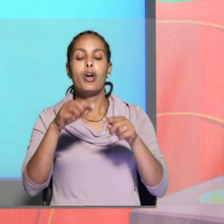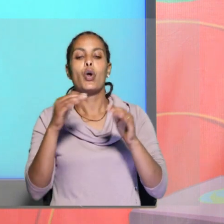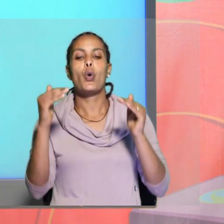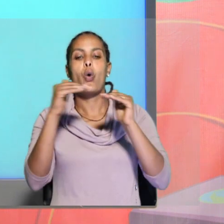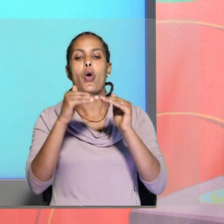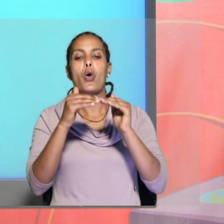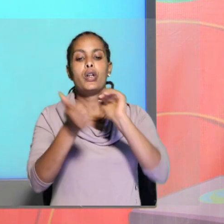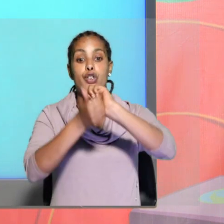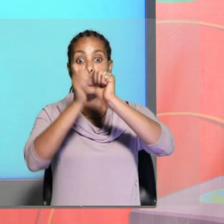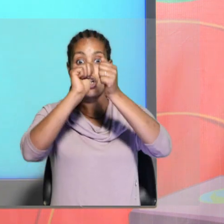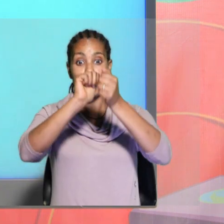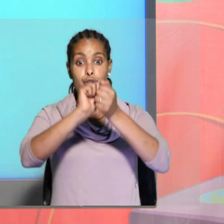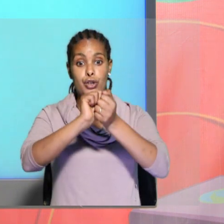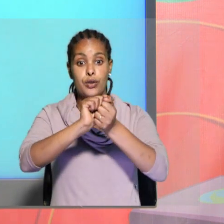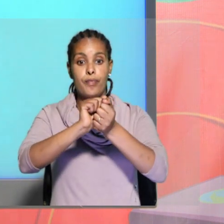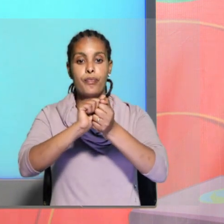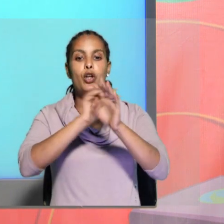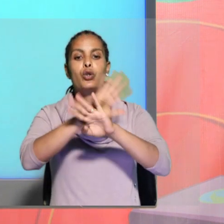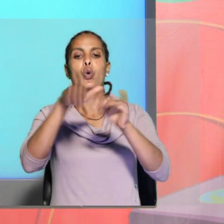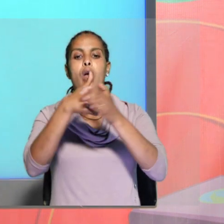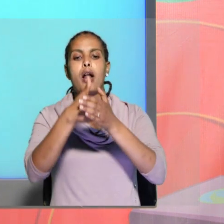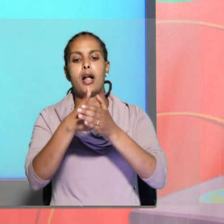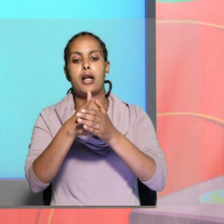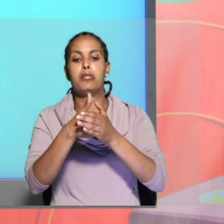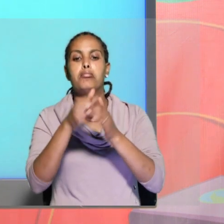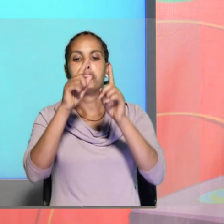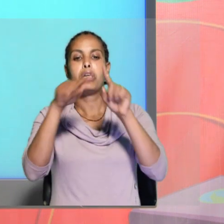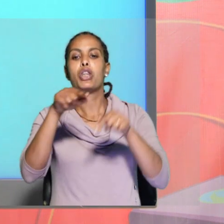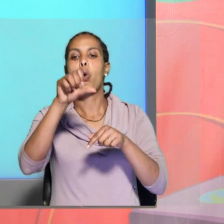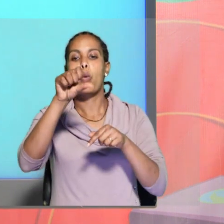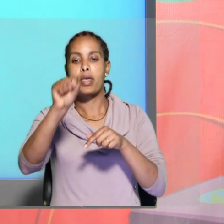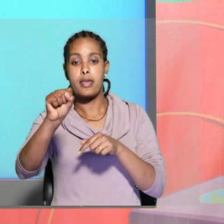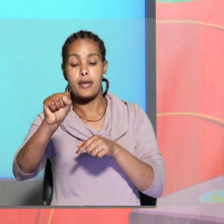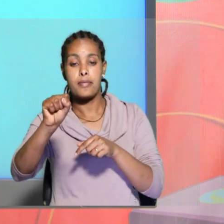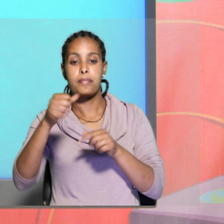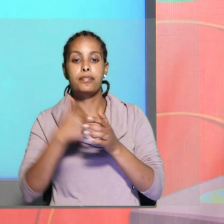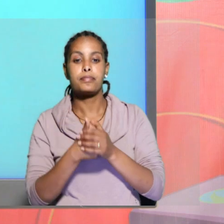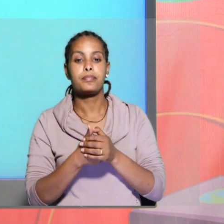equal change in total entropy, total